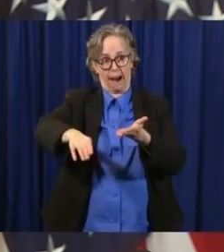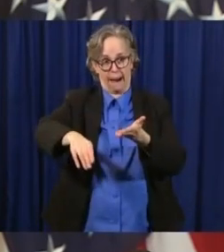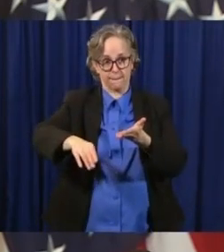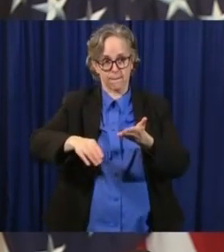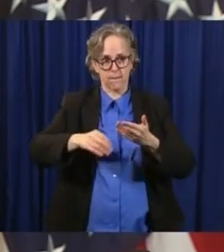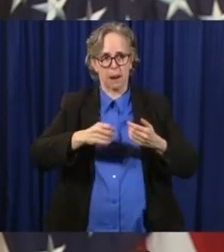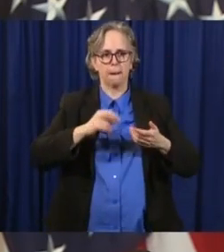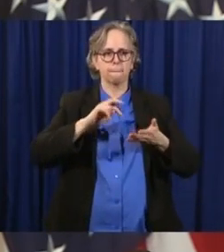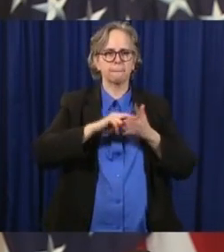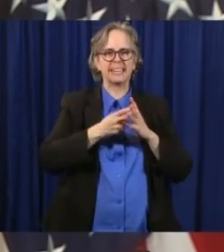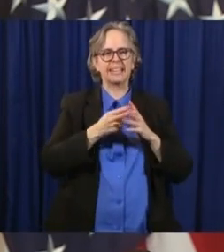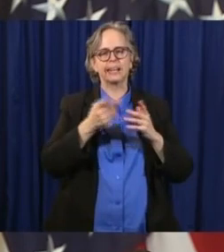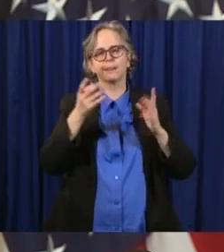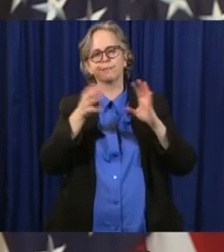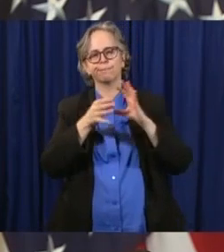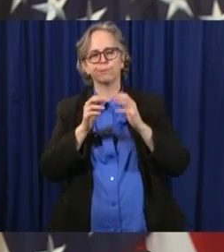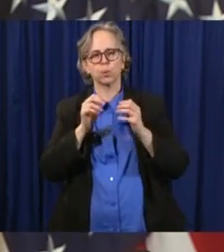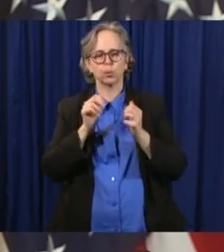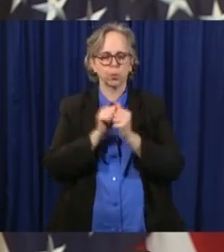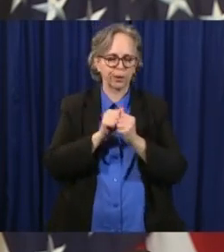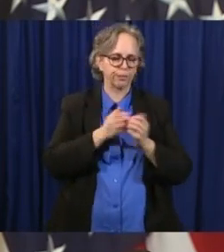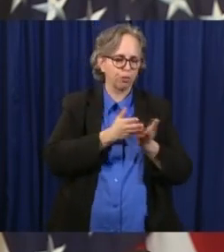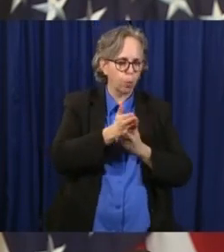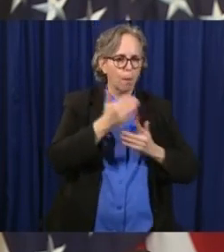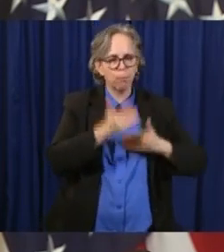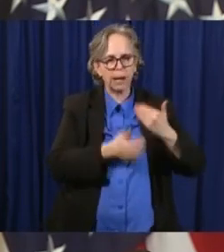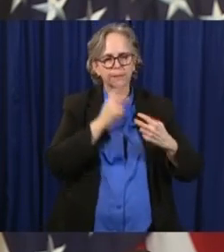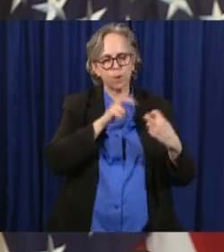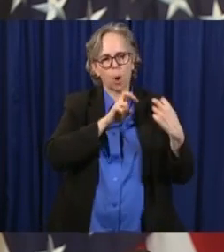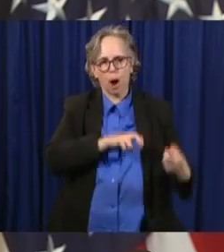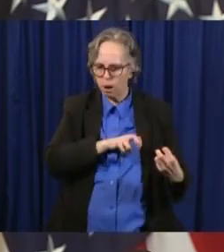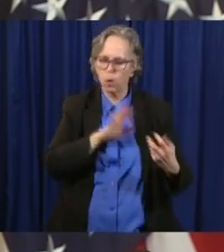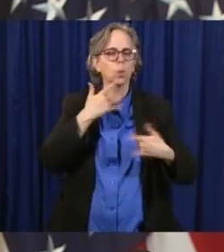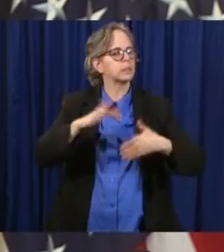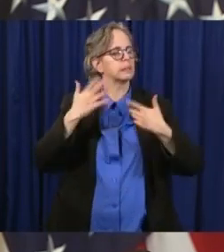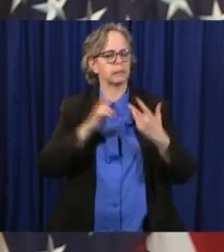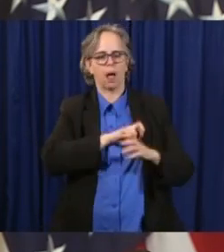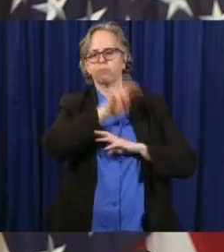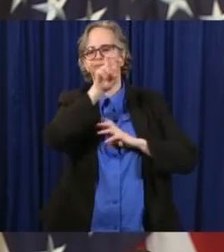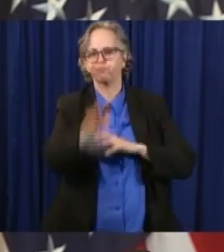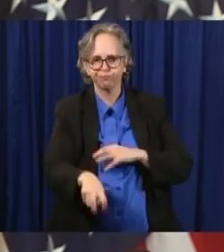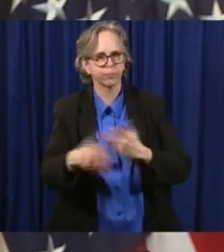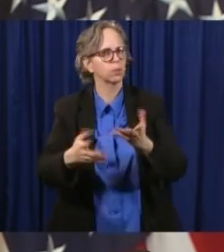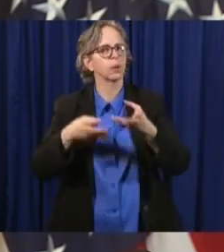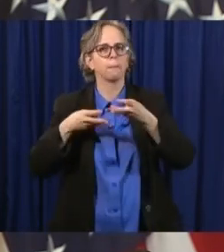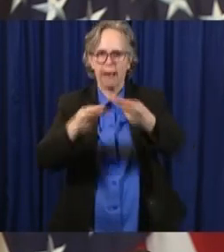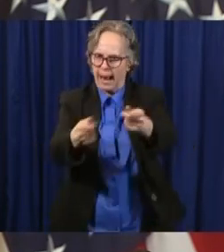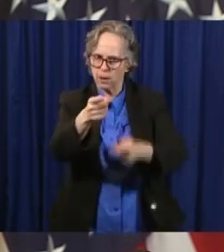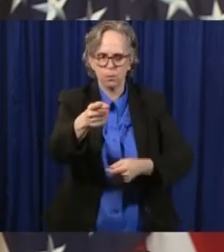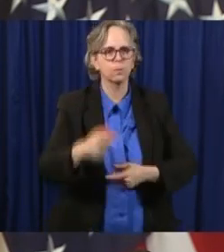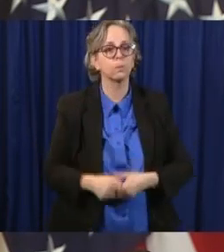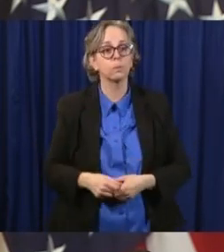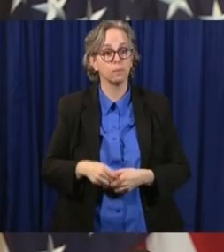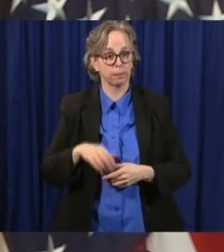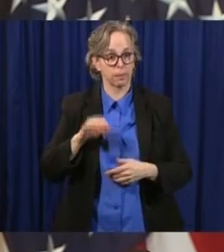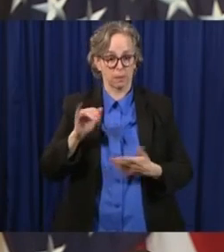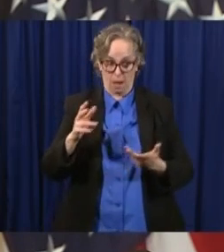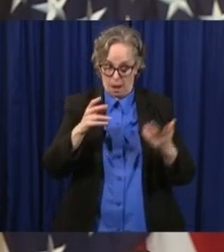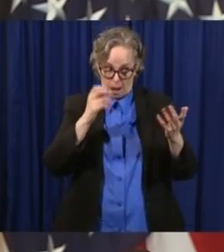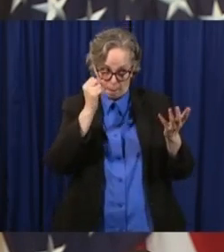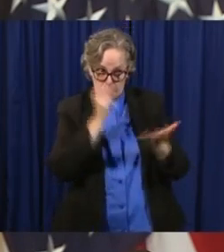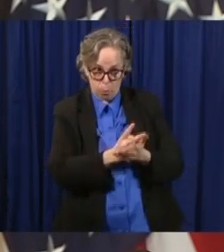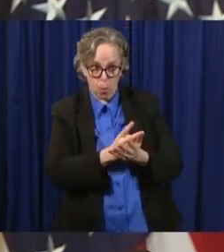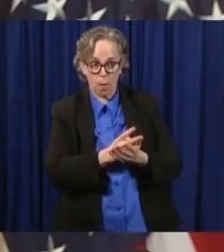process and limits person-to-person contact. Individuals may qualify for the SNAP program if their household's gross